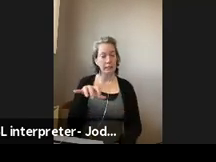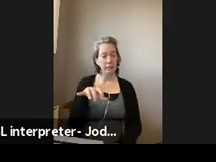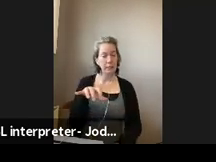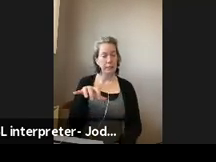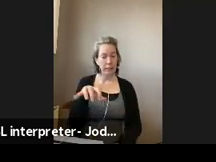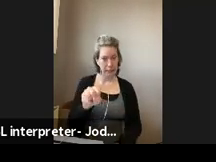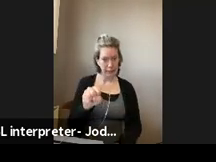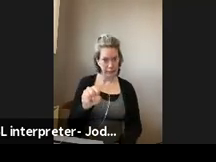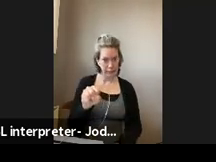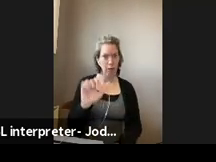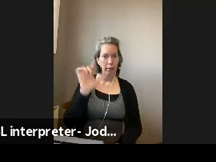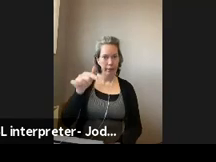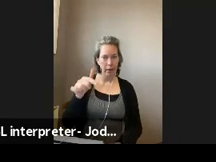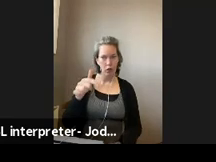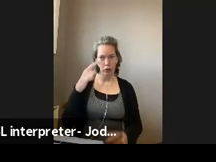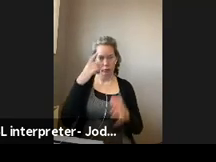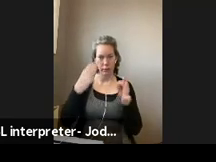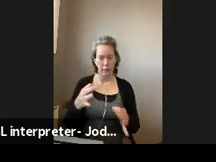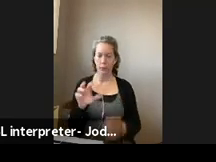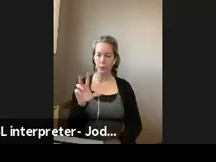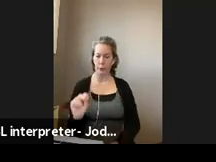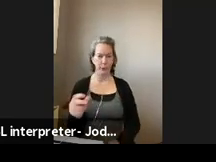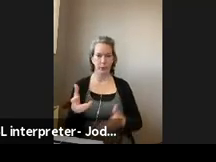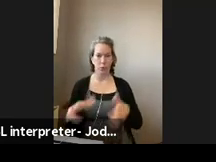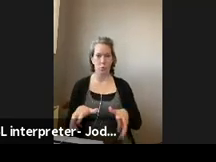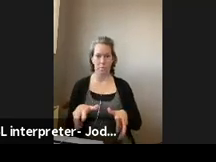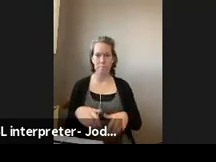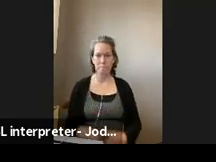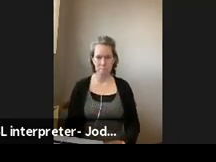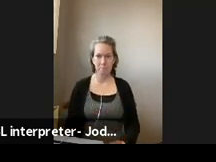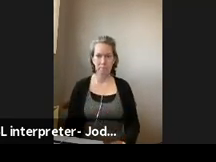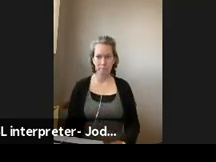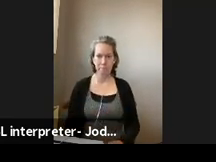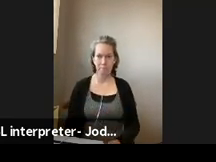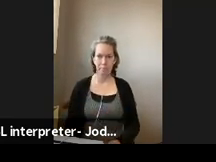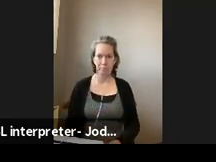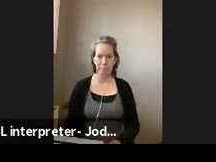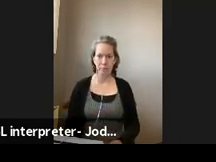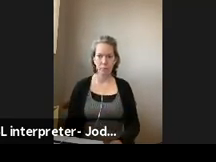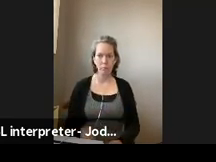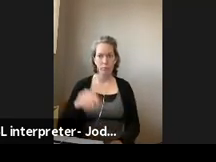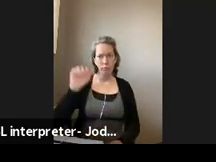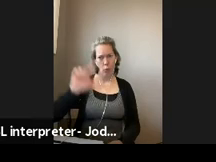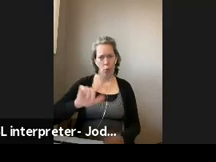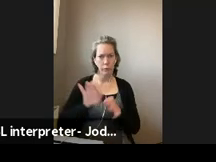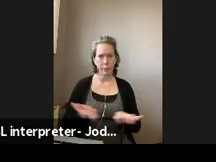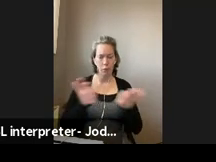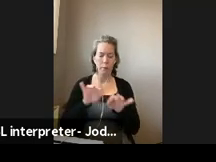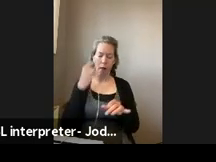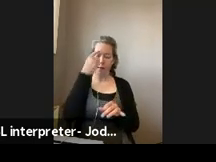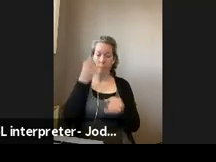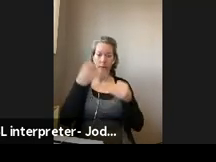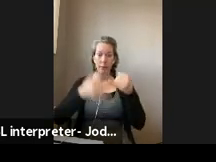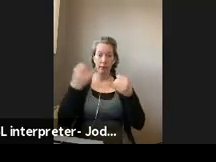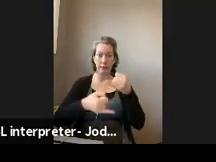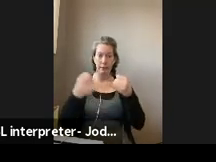the last point is all of these points are important to make, but I think the last point is definitely